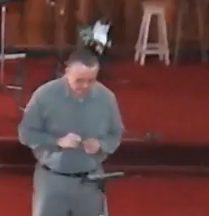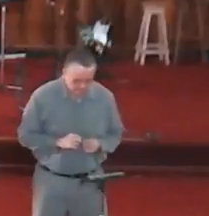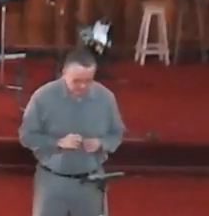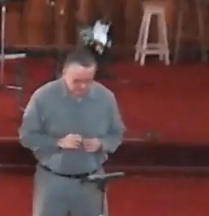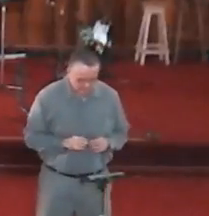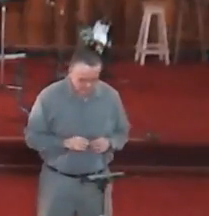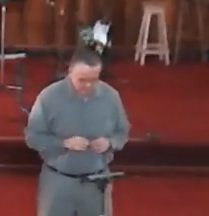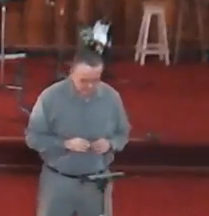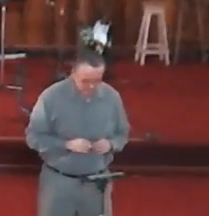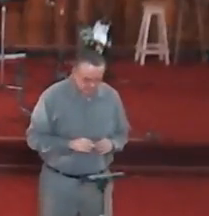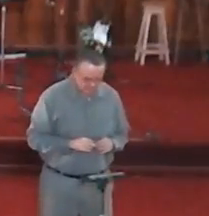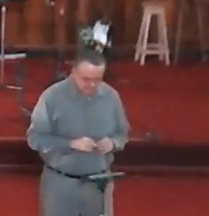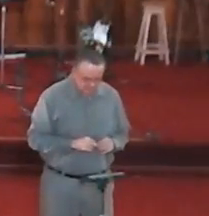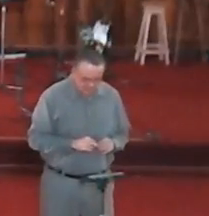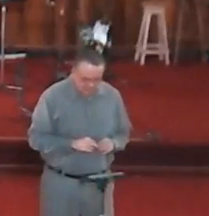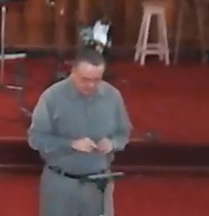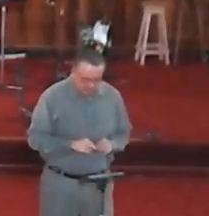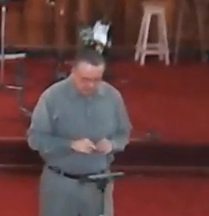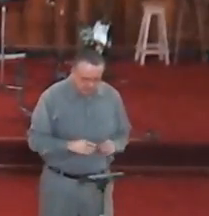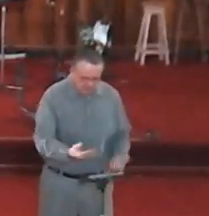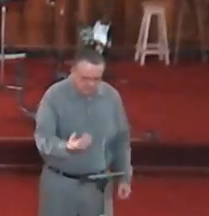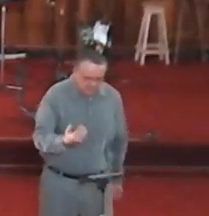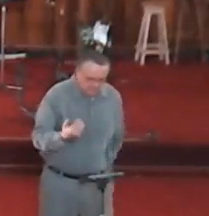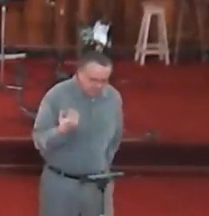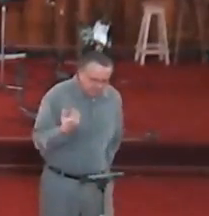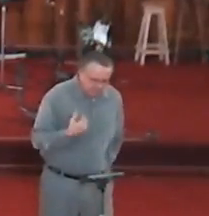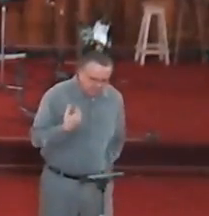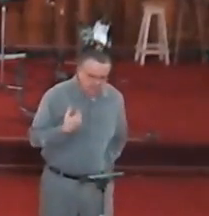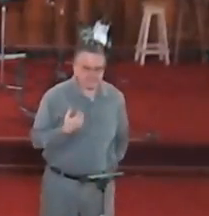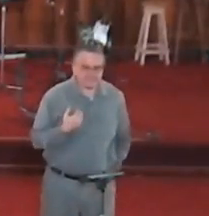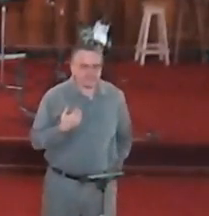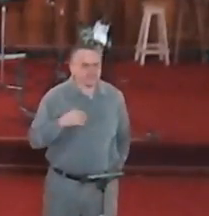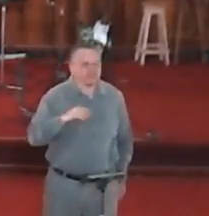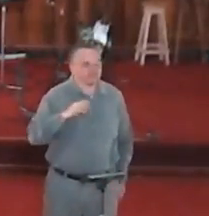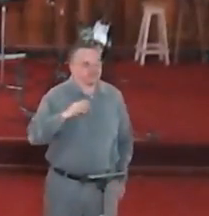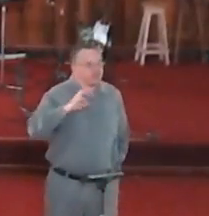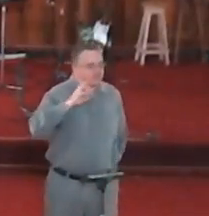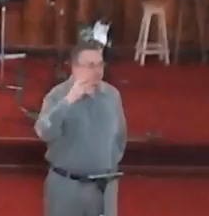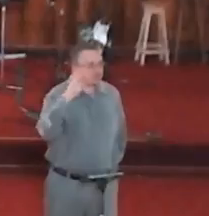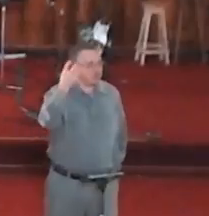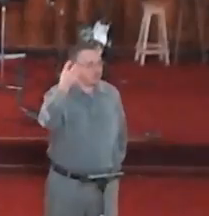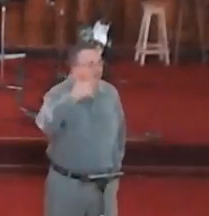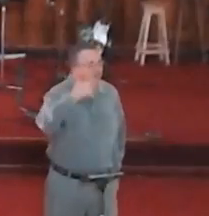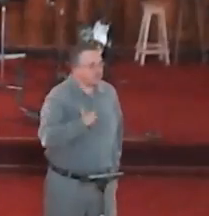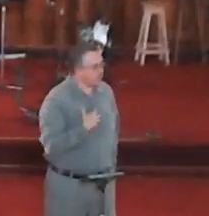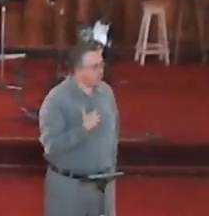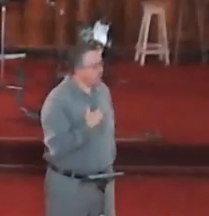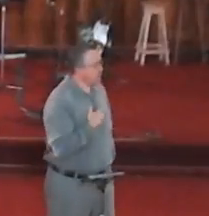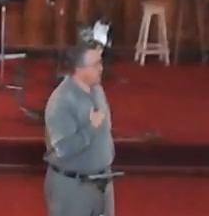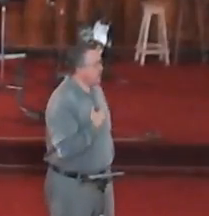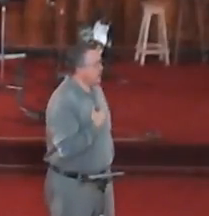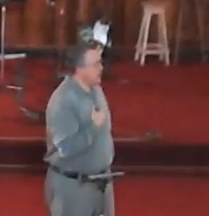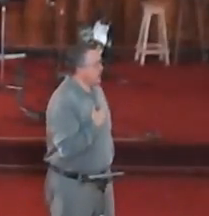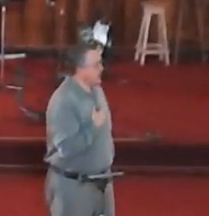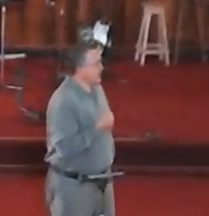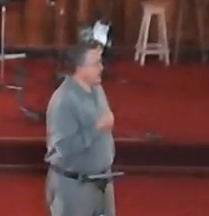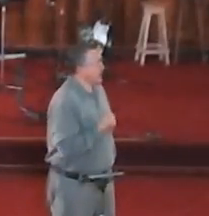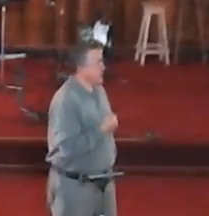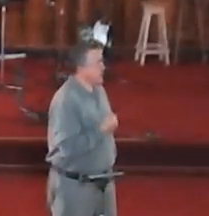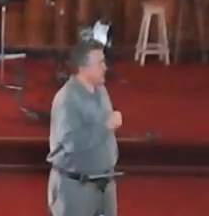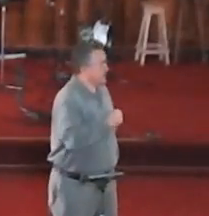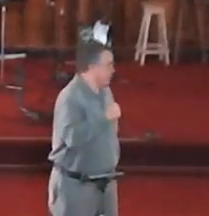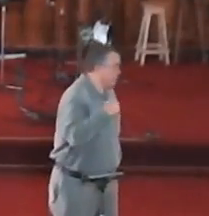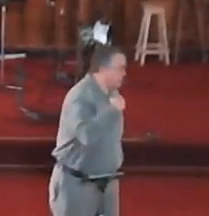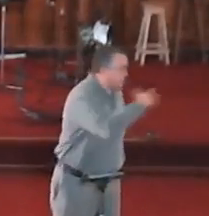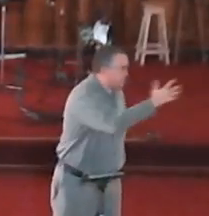the islands around Macedonia. Pero aquí en el versículo 36, Dios pone en Pablo el querer